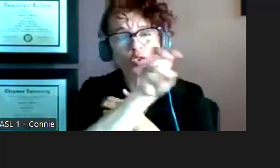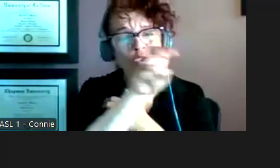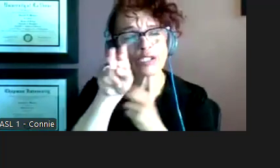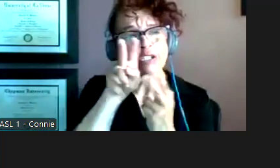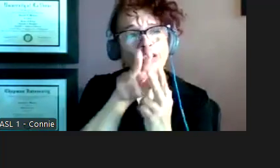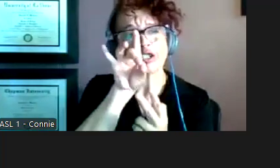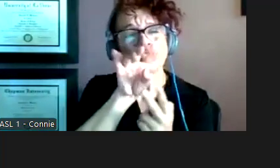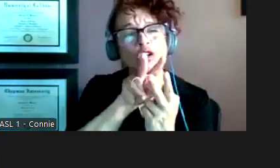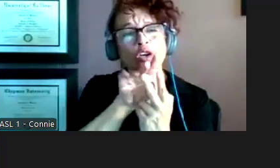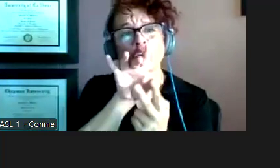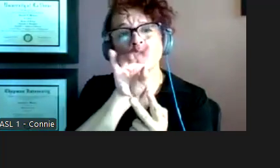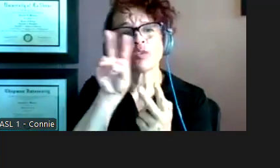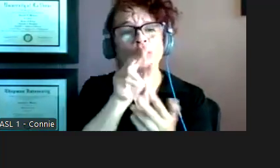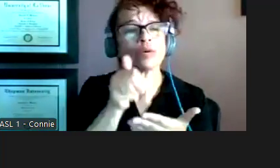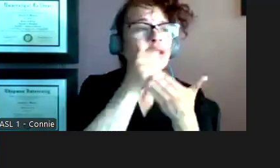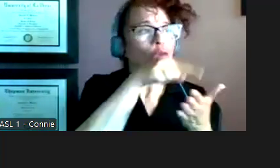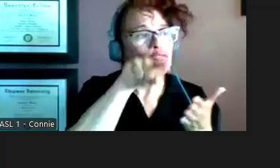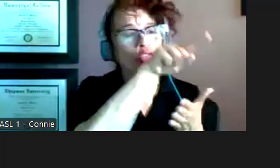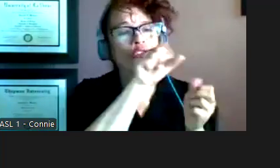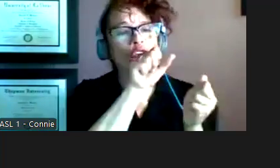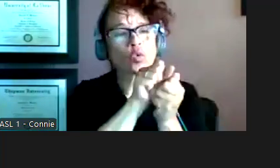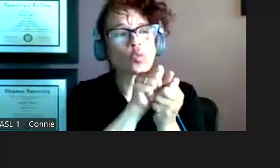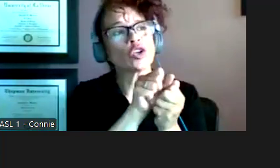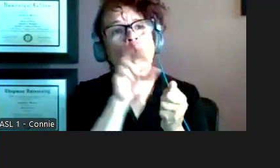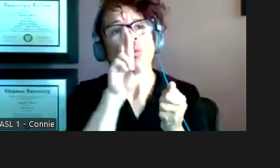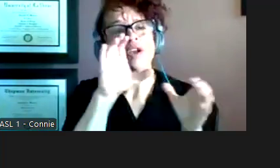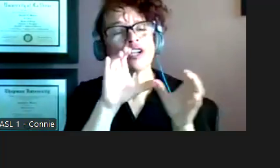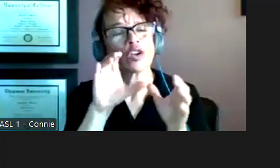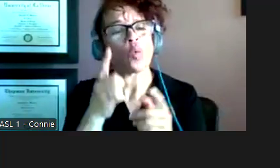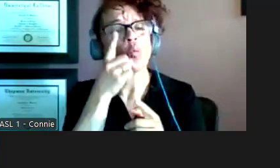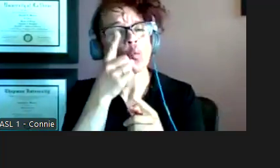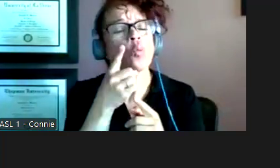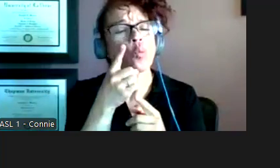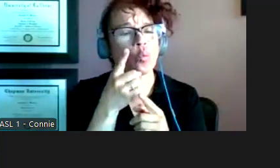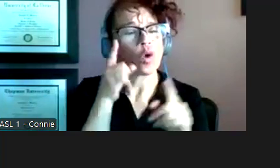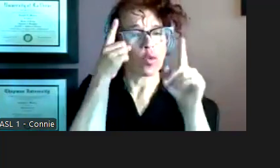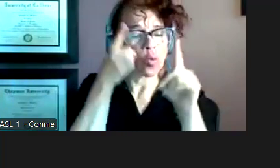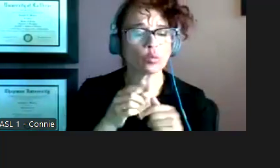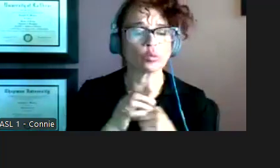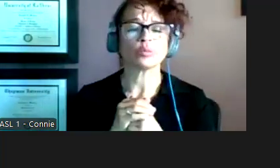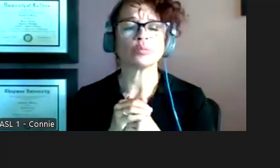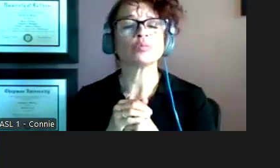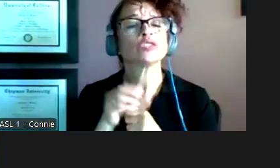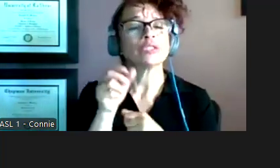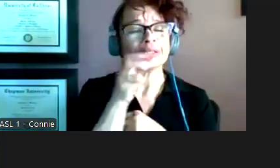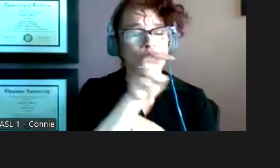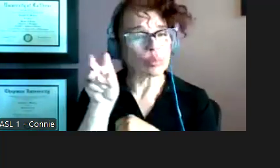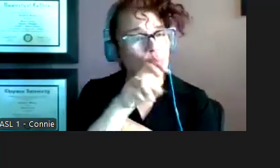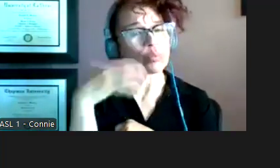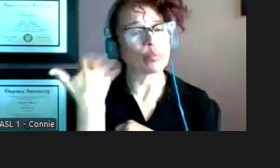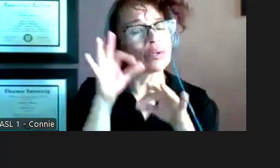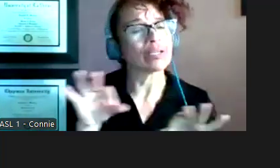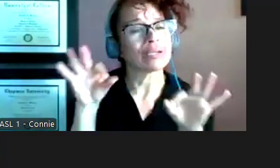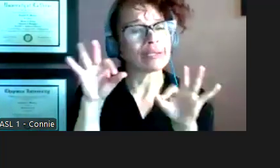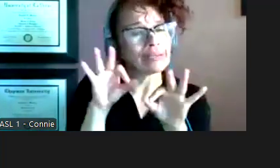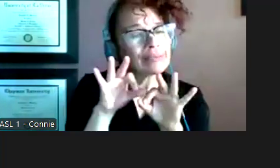alternative to transportation, I have to help them with the recertification. So that's wonderful. Yes, transportation is very important.